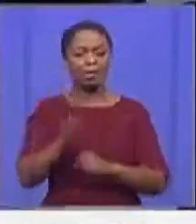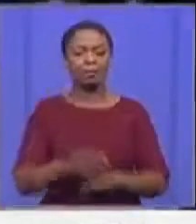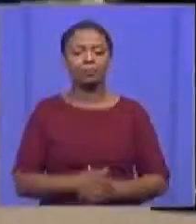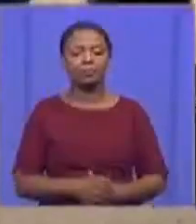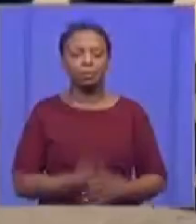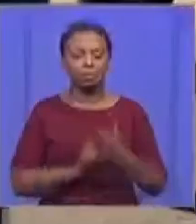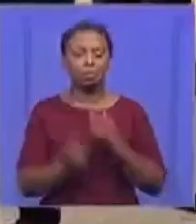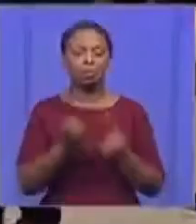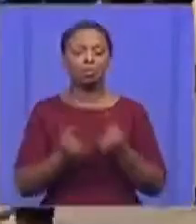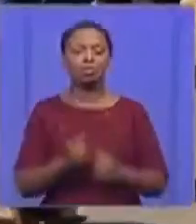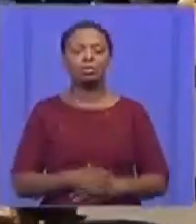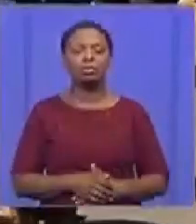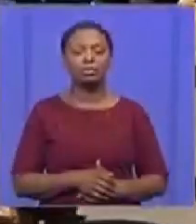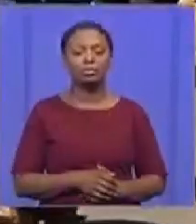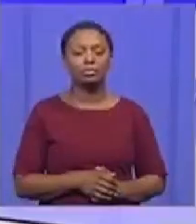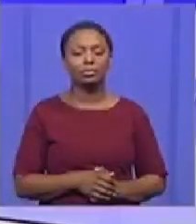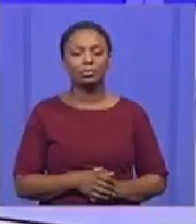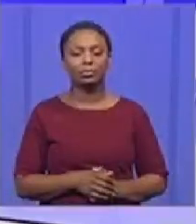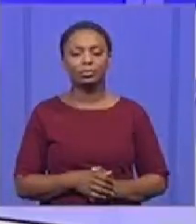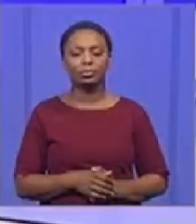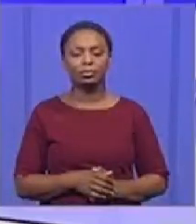boatlhodi.